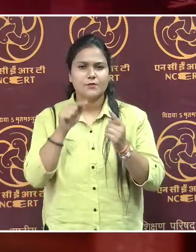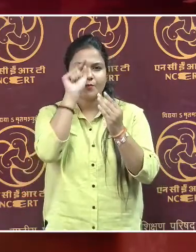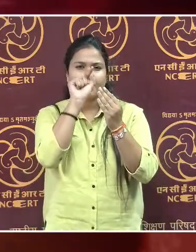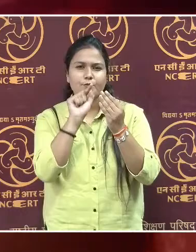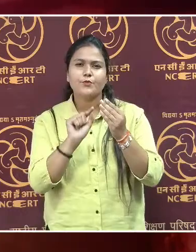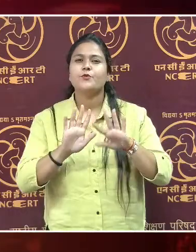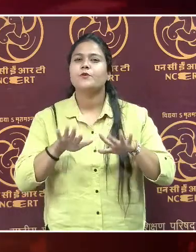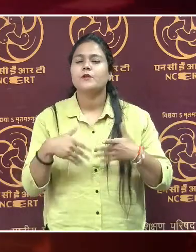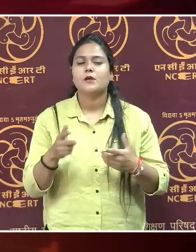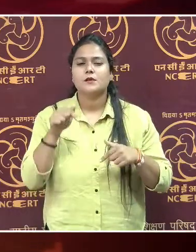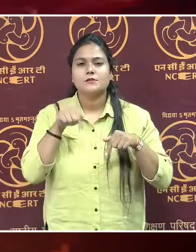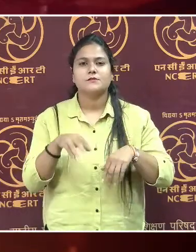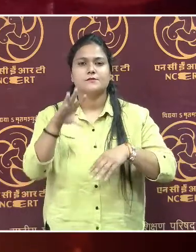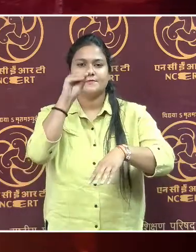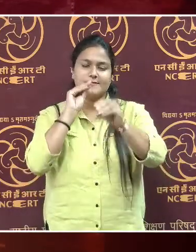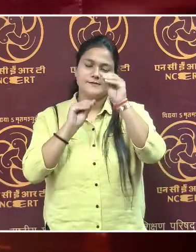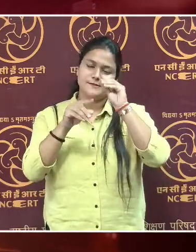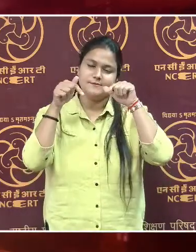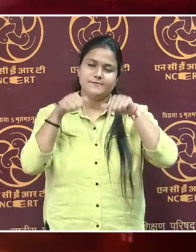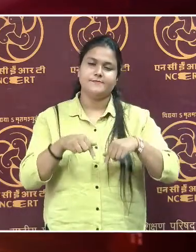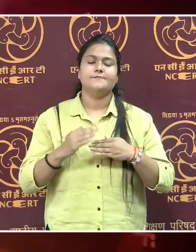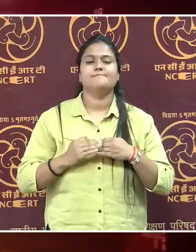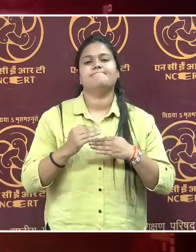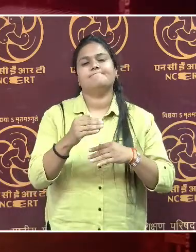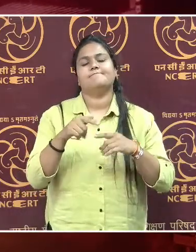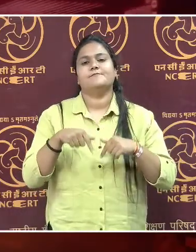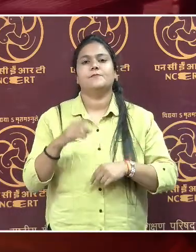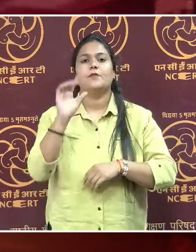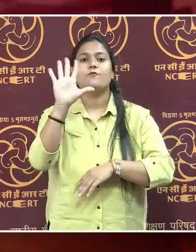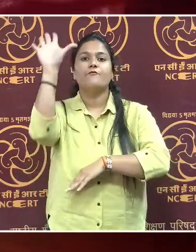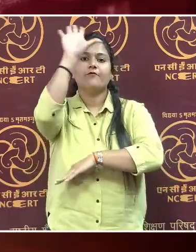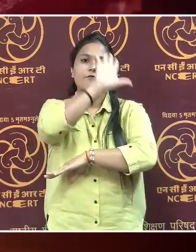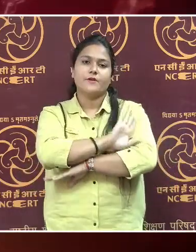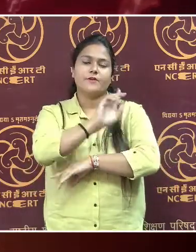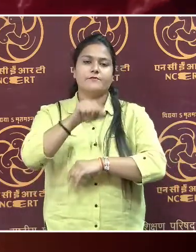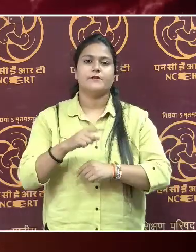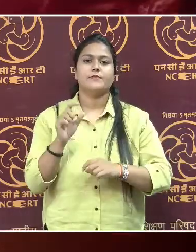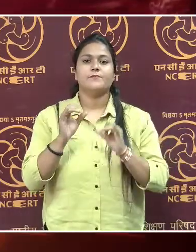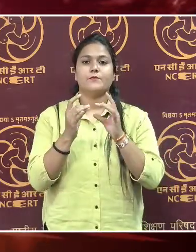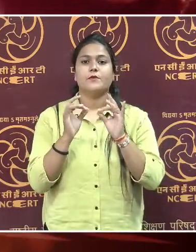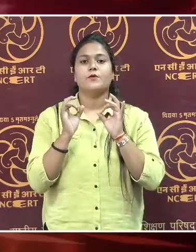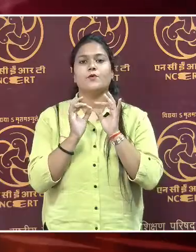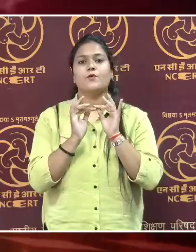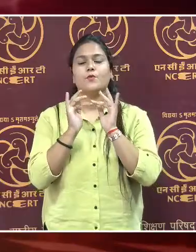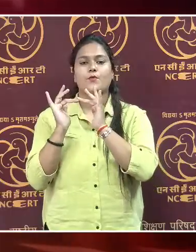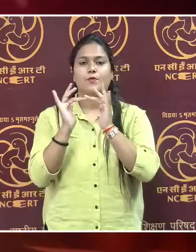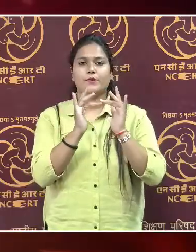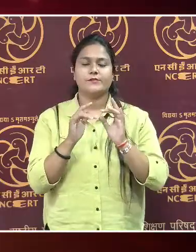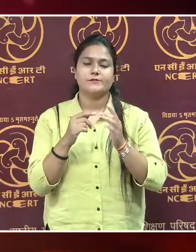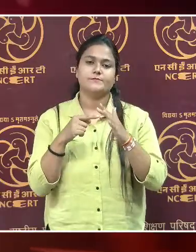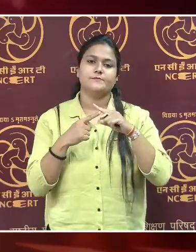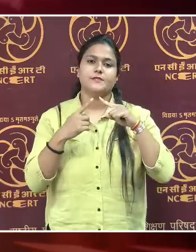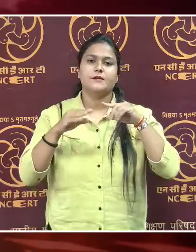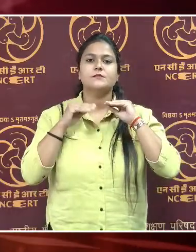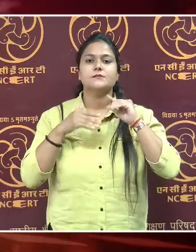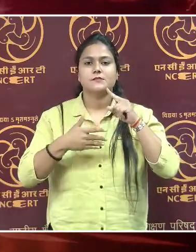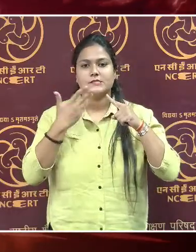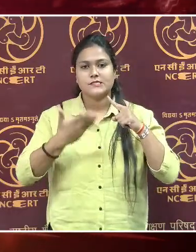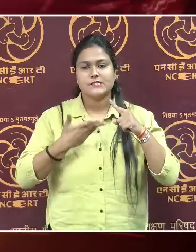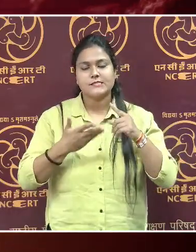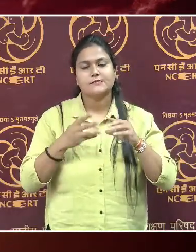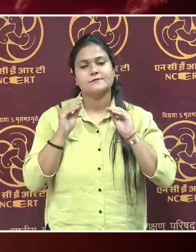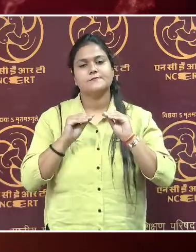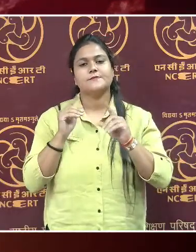going to learn during this entire journey of our 5-day online training program. This course is specially designed